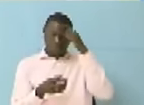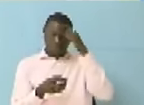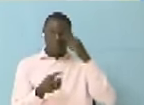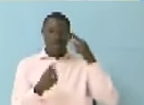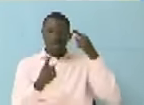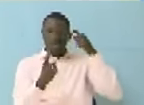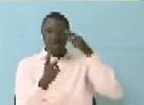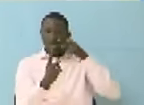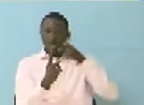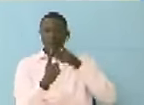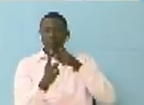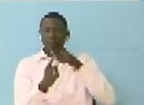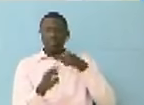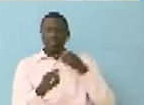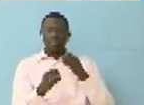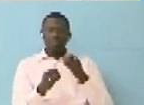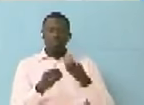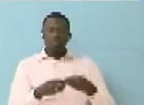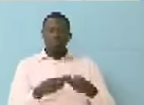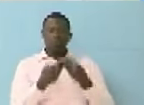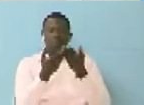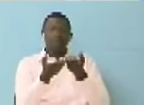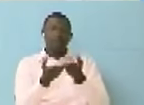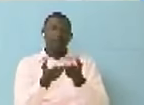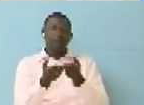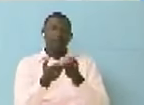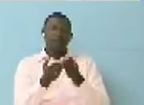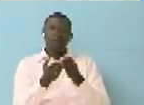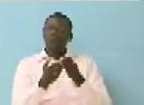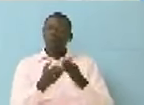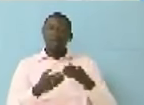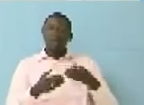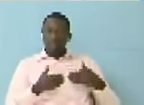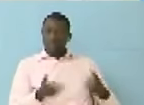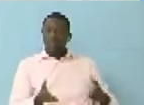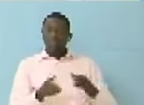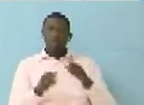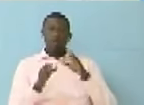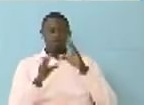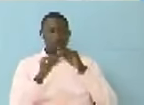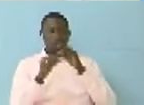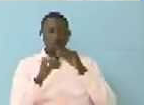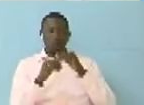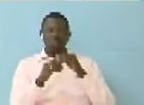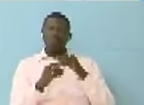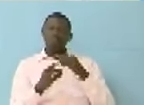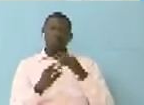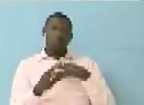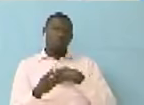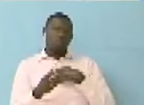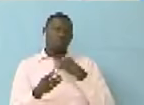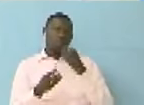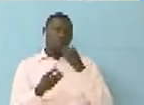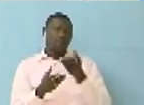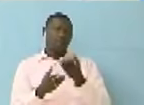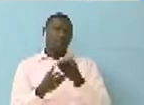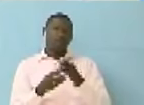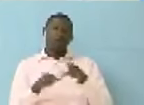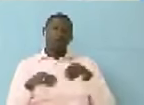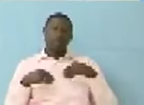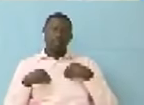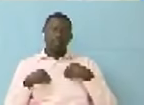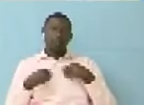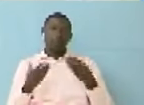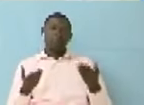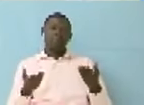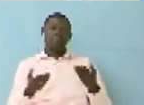at producing a confession and we law tamandirnya be ka kenyana kan pour ici son kumo